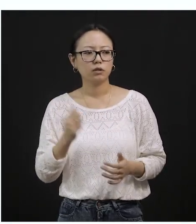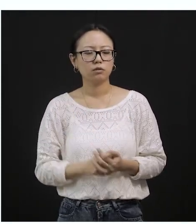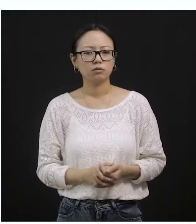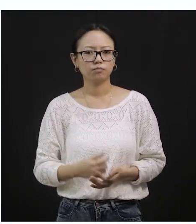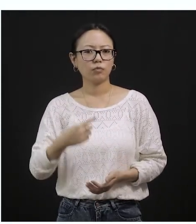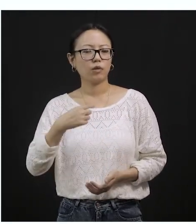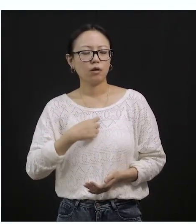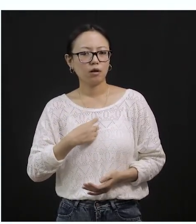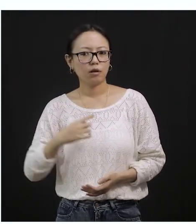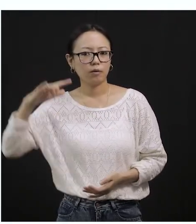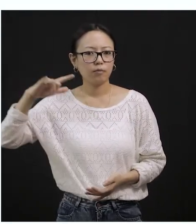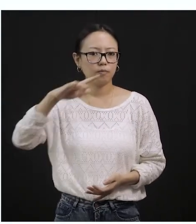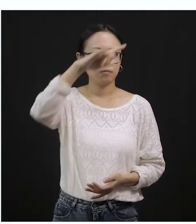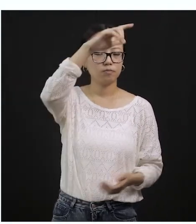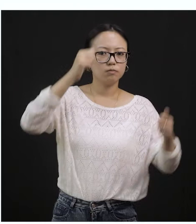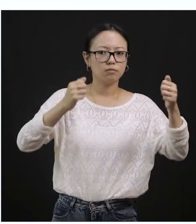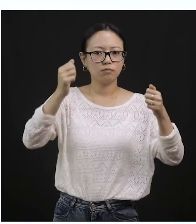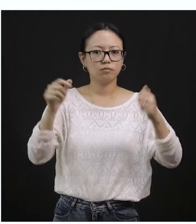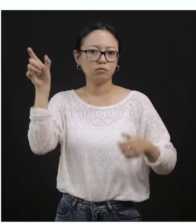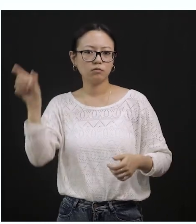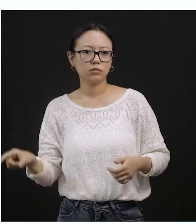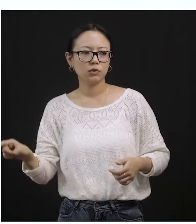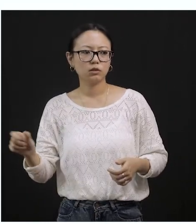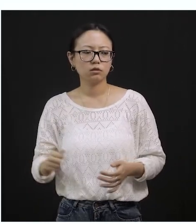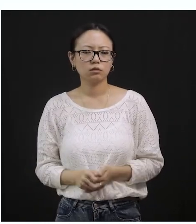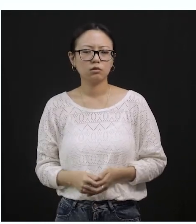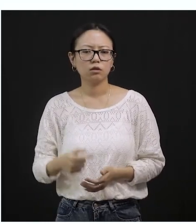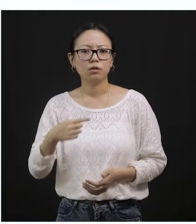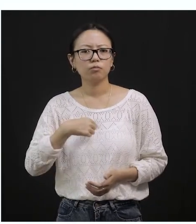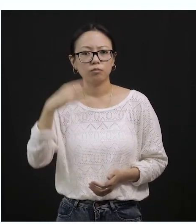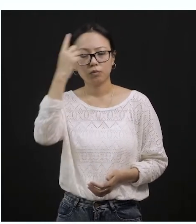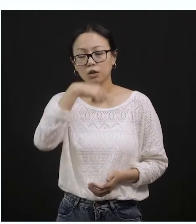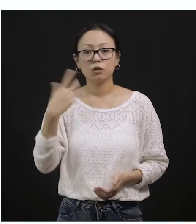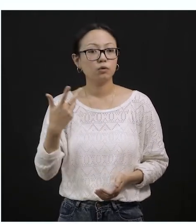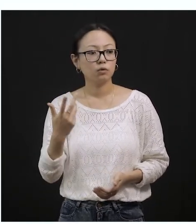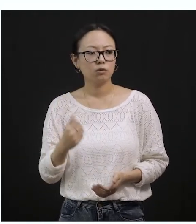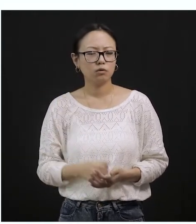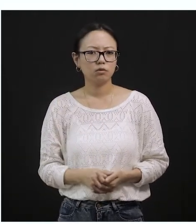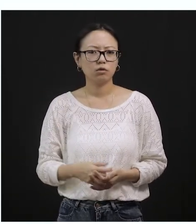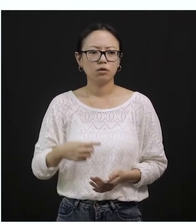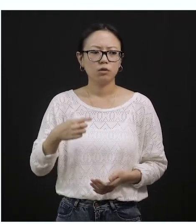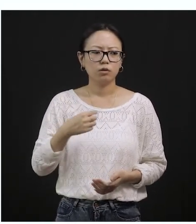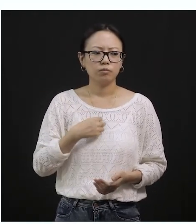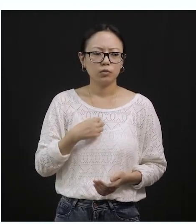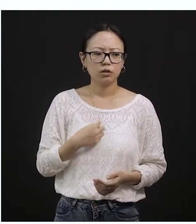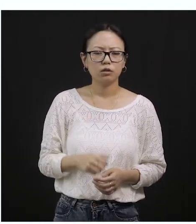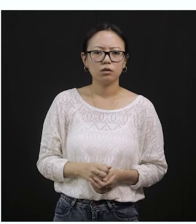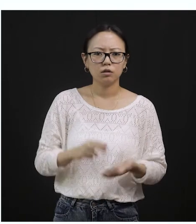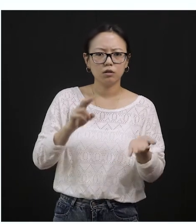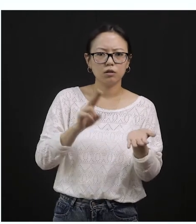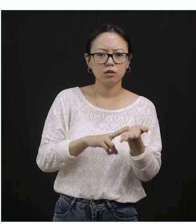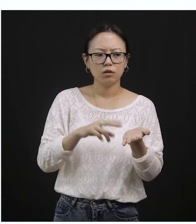fly aeroplanes. Who am I? Am I a fisherman? Am I a pilot or a